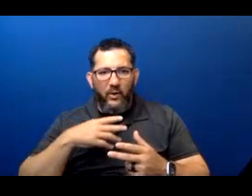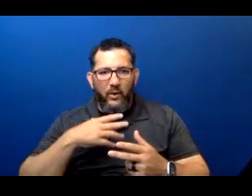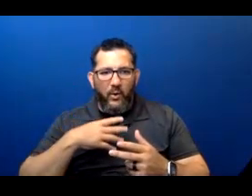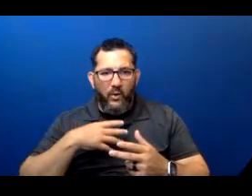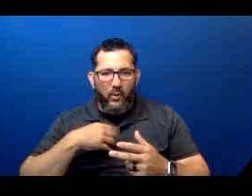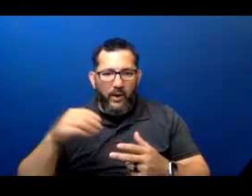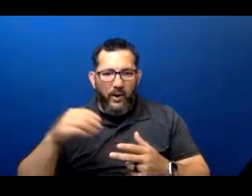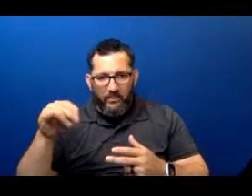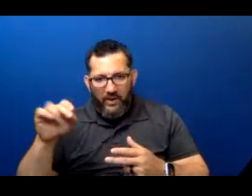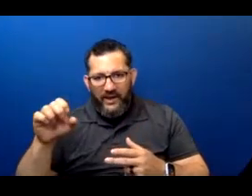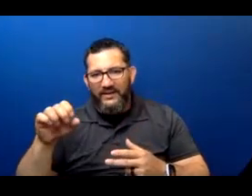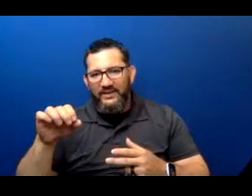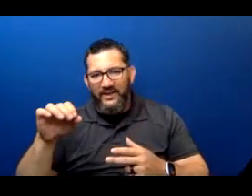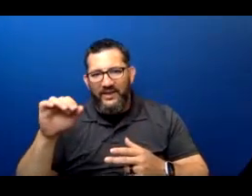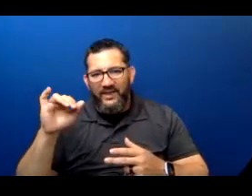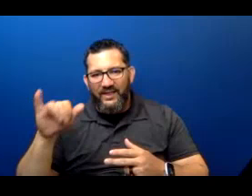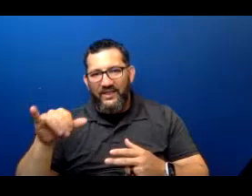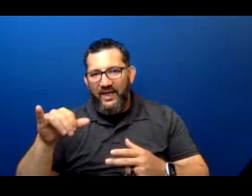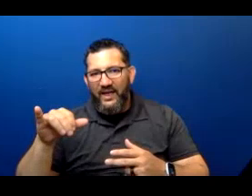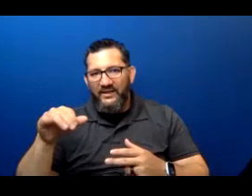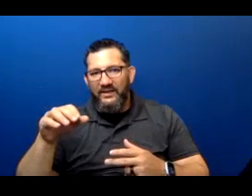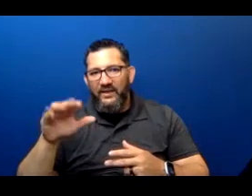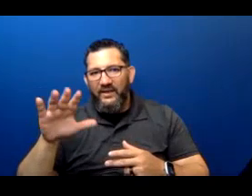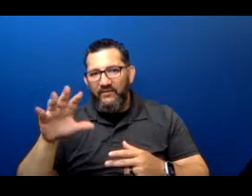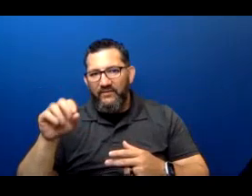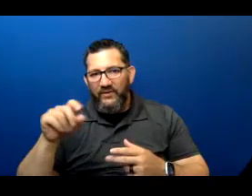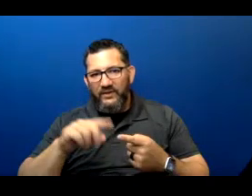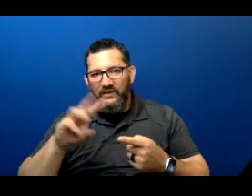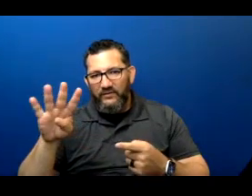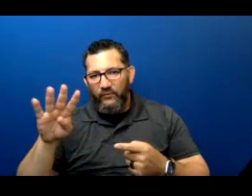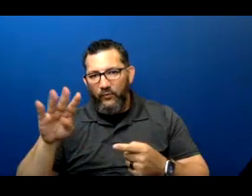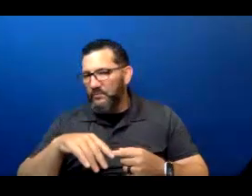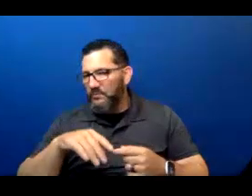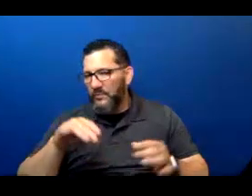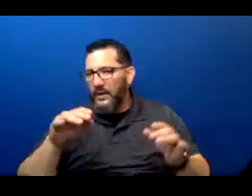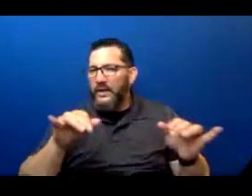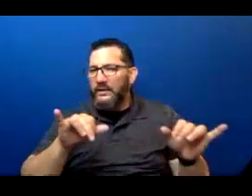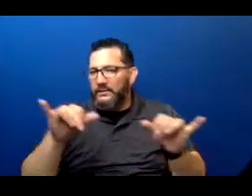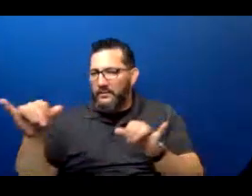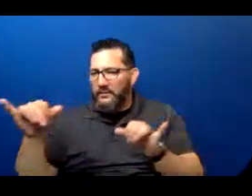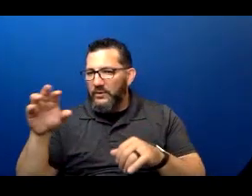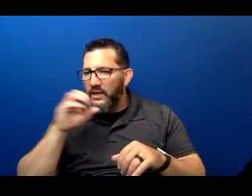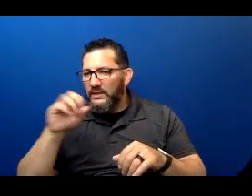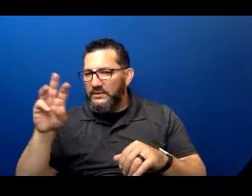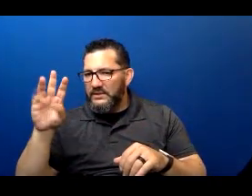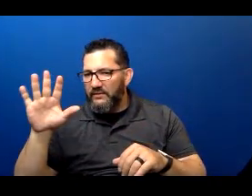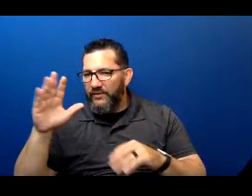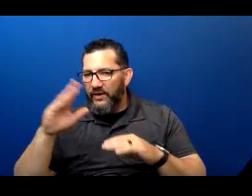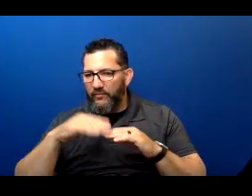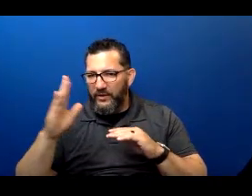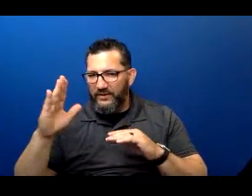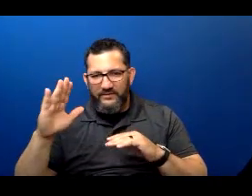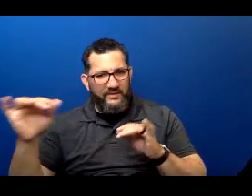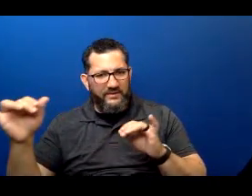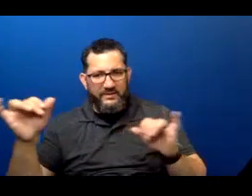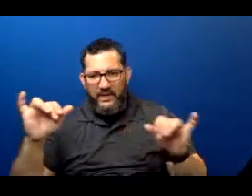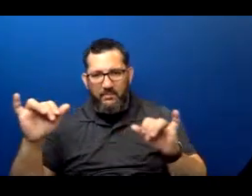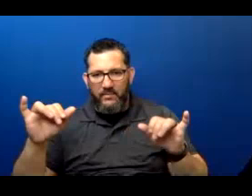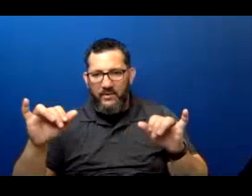50 to 64 age group. And it's very similar for the 65 plus